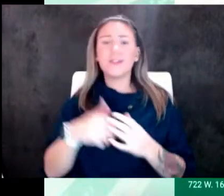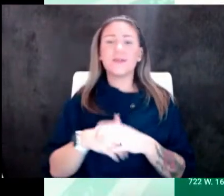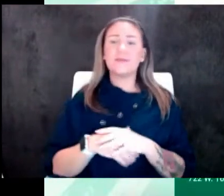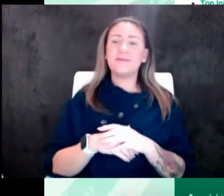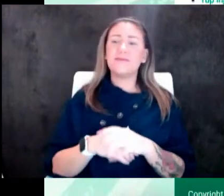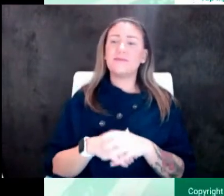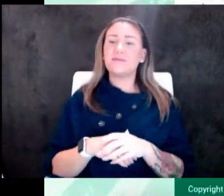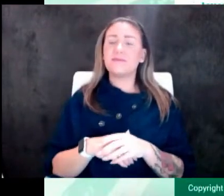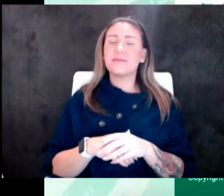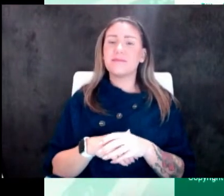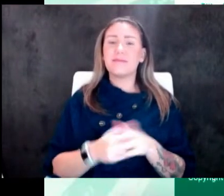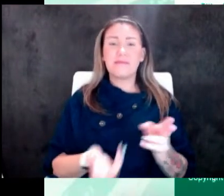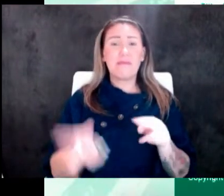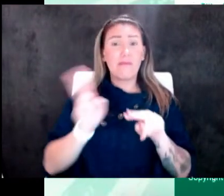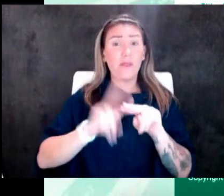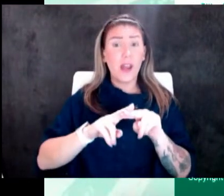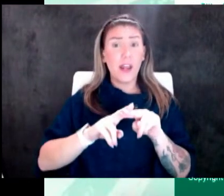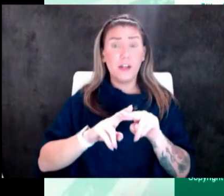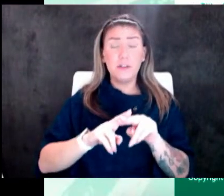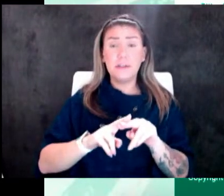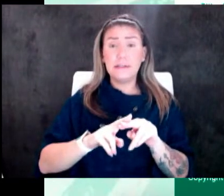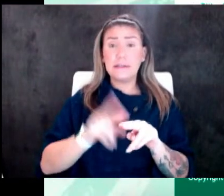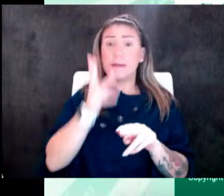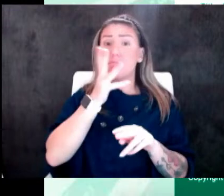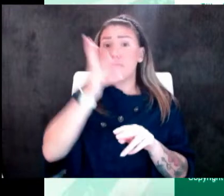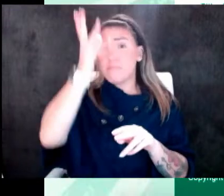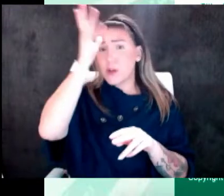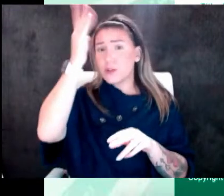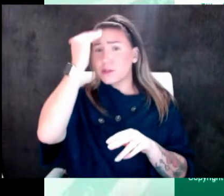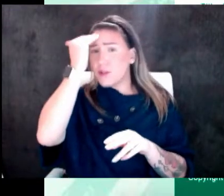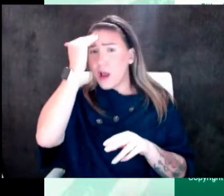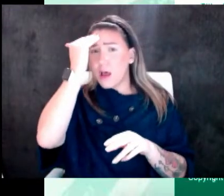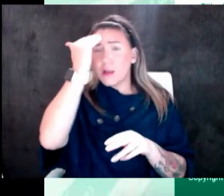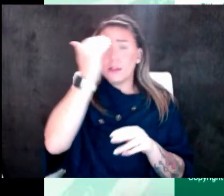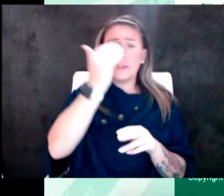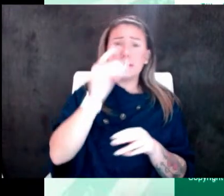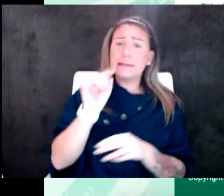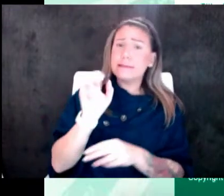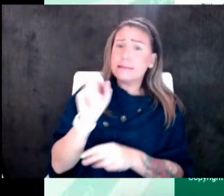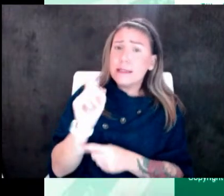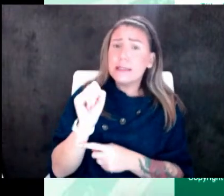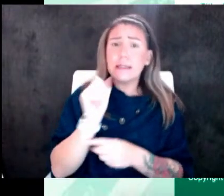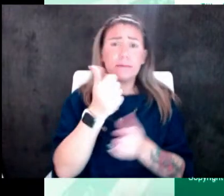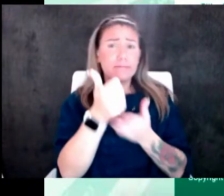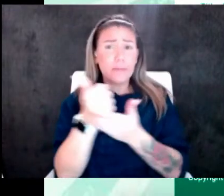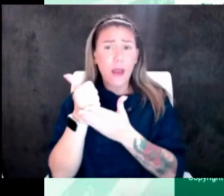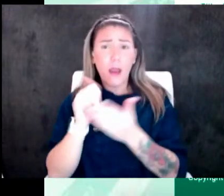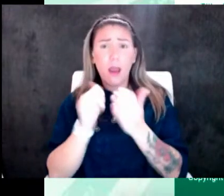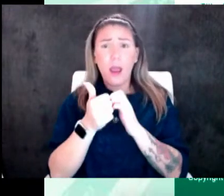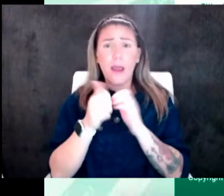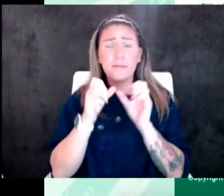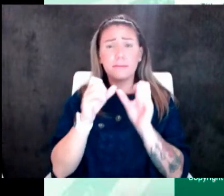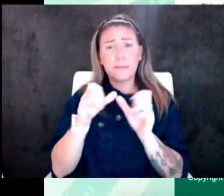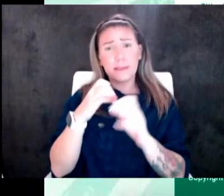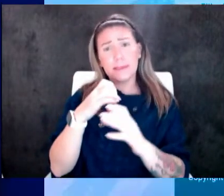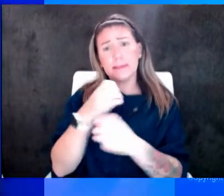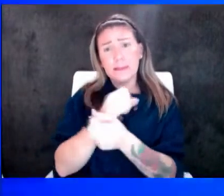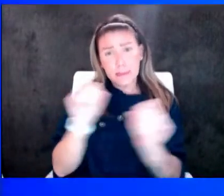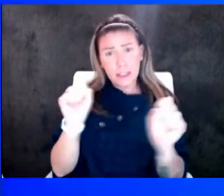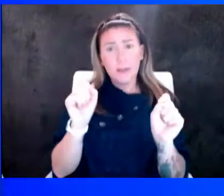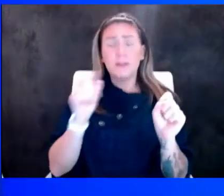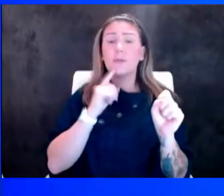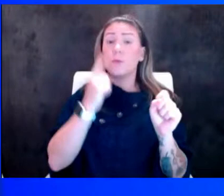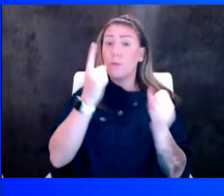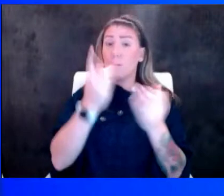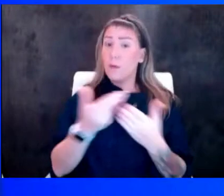increase parents' knowledge of tips and ways to keep their kids safe. And so one of the things we're doing is trying to light up